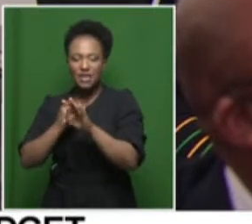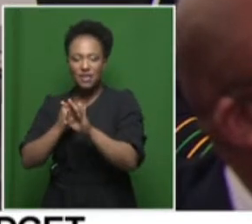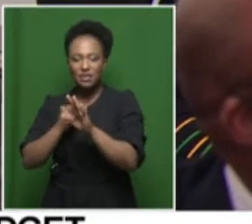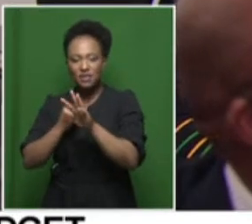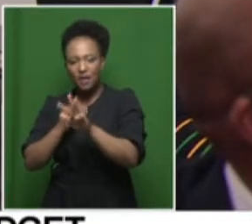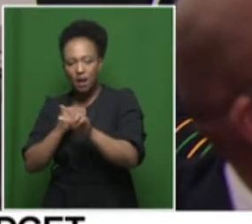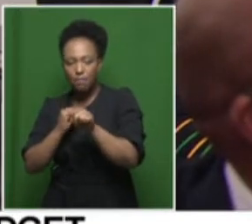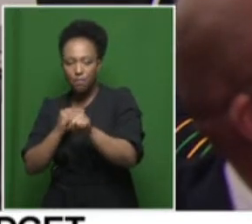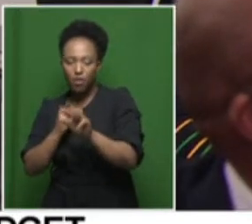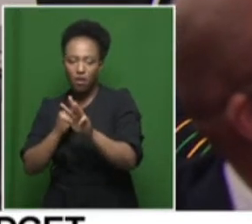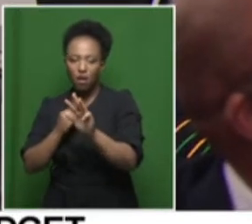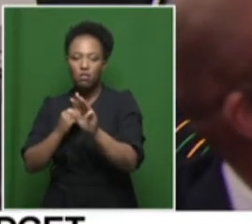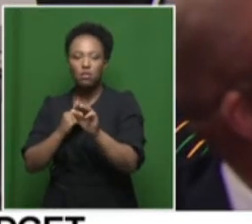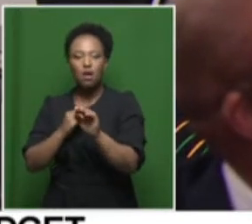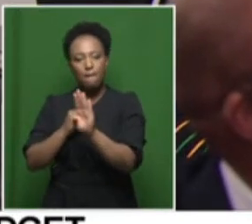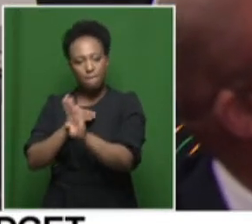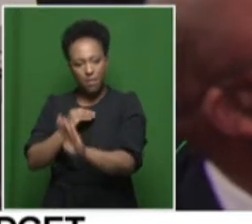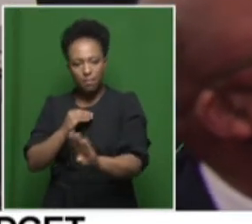39.9 million.